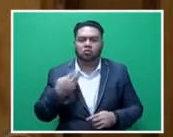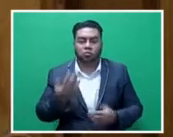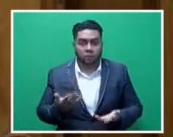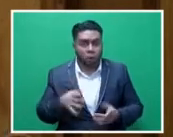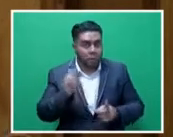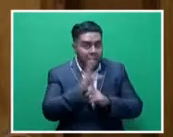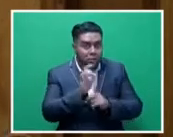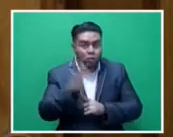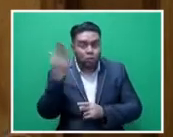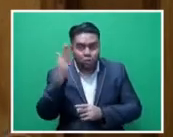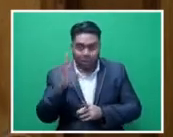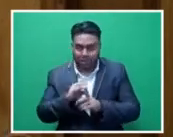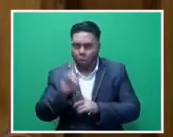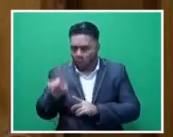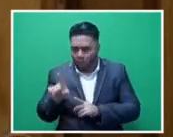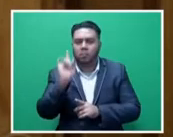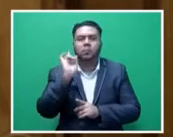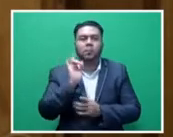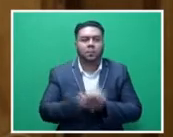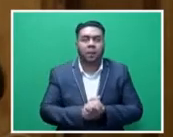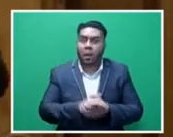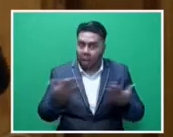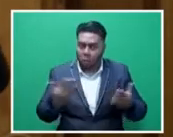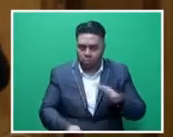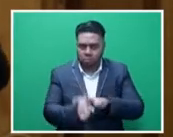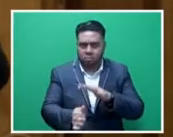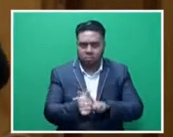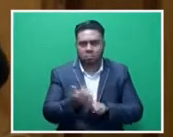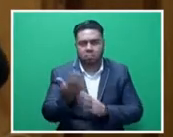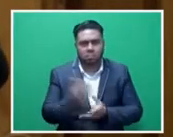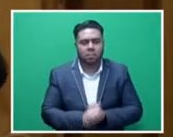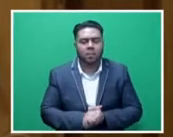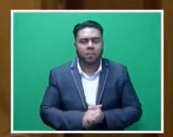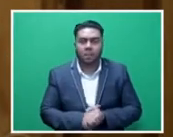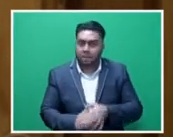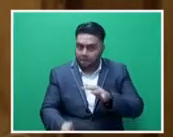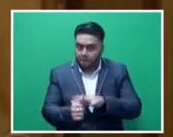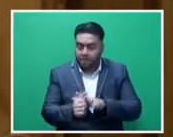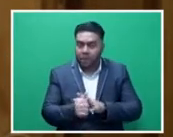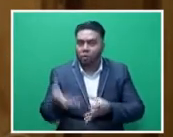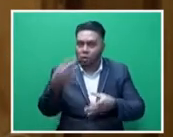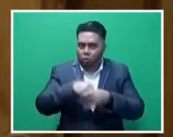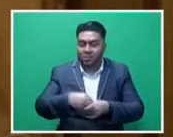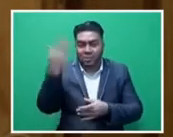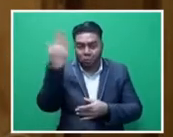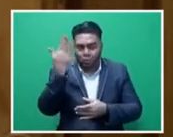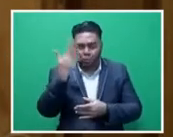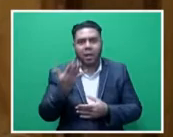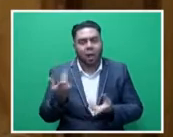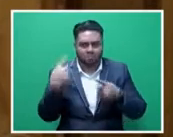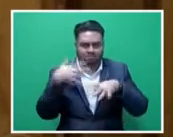special schools. The special schools are now accessing as accessible as inclusive schools are slowly complying with